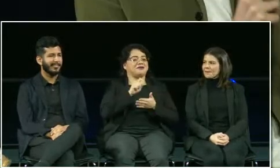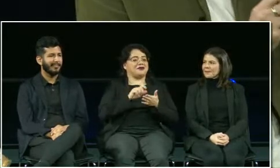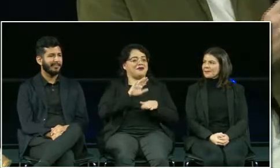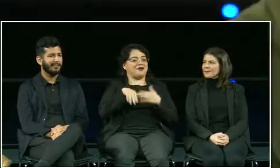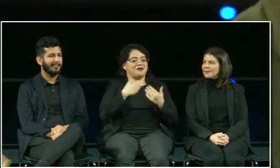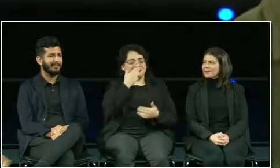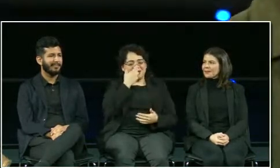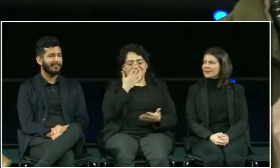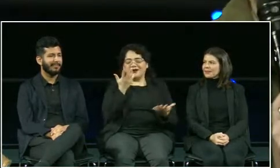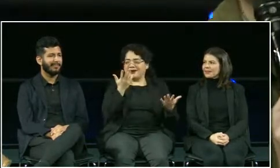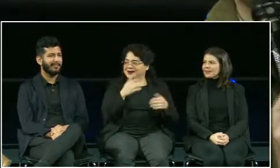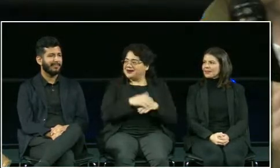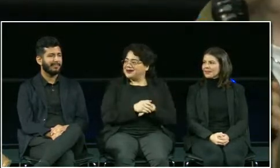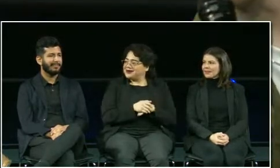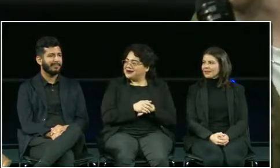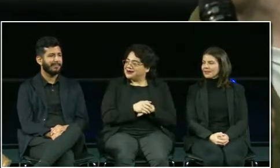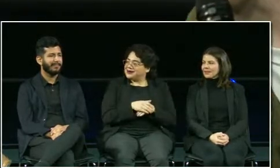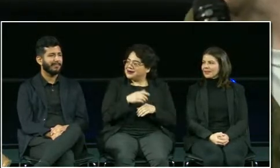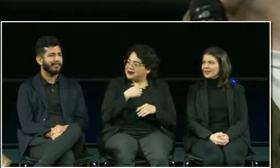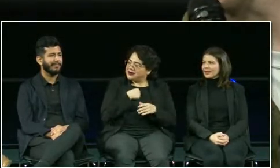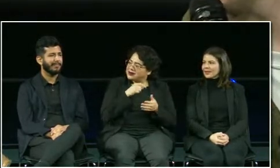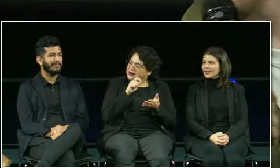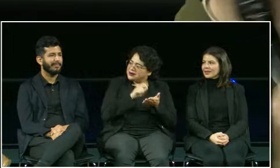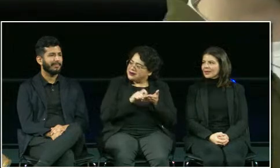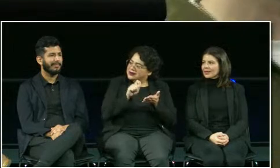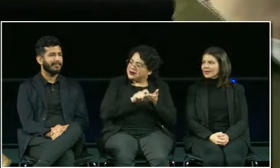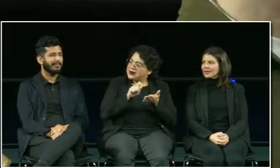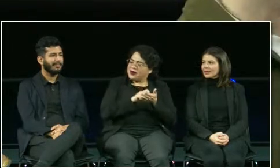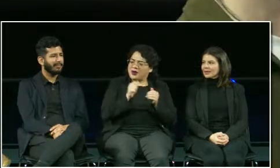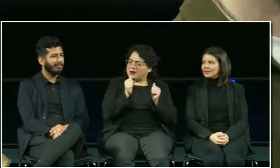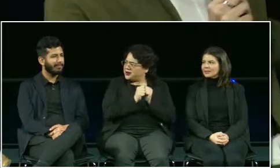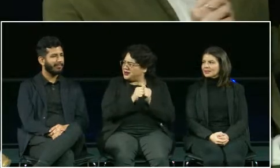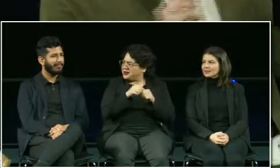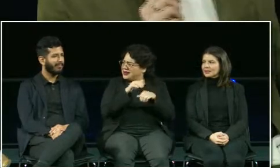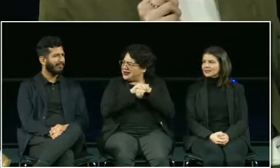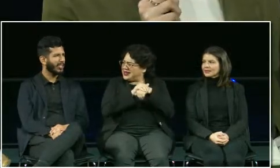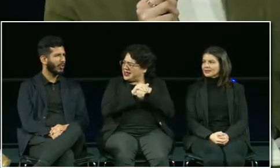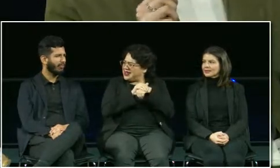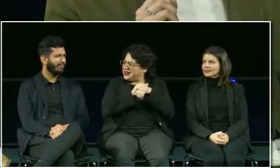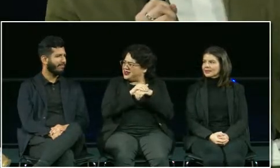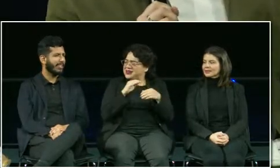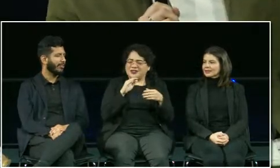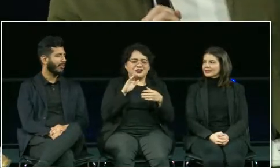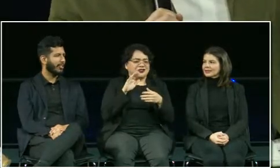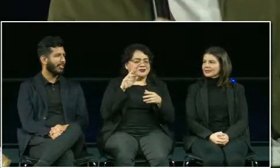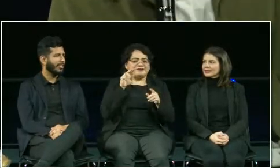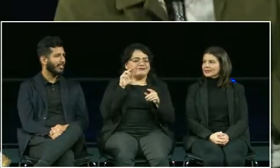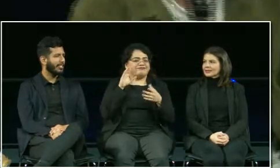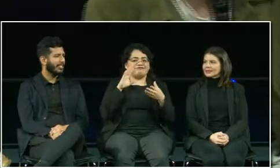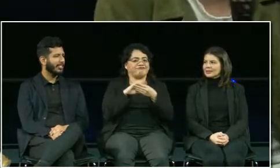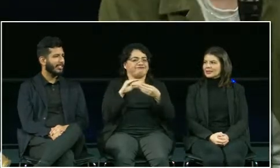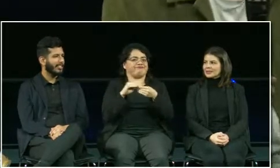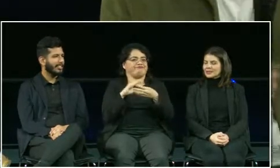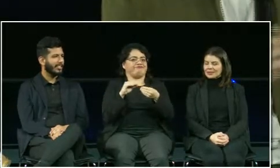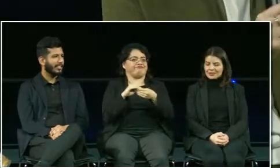To be fair, he did. He wrote that line, you know, the English are no crack at all. He did write that one. So he's at least he's self-aware.